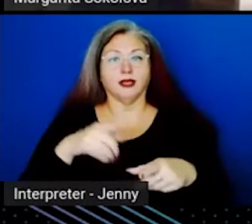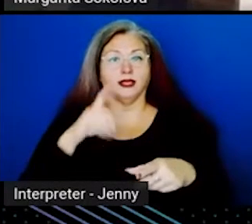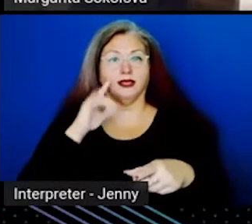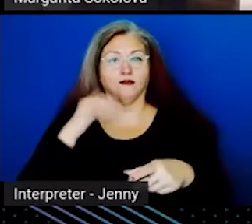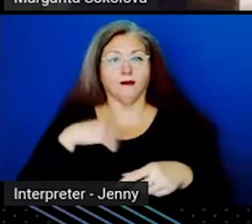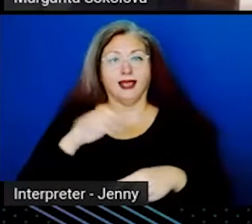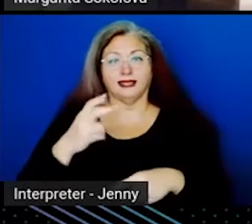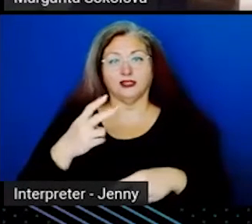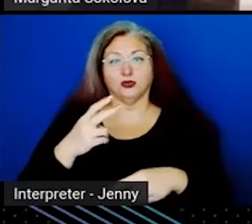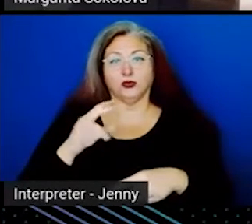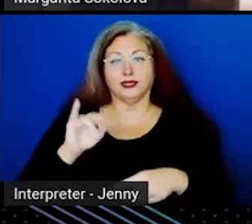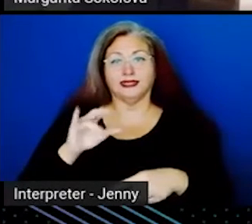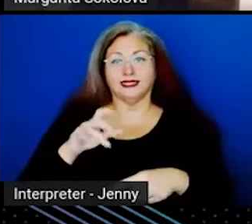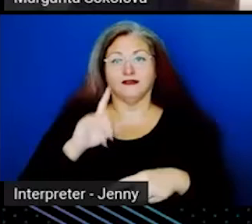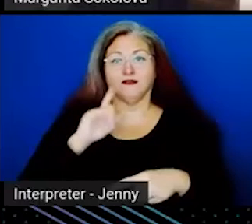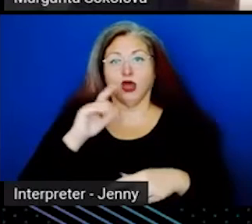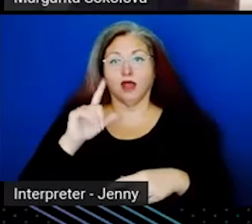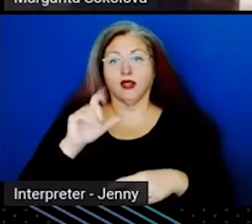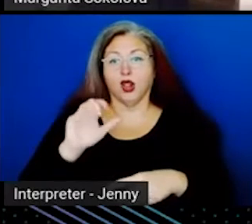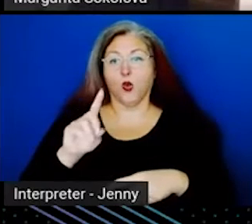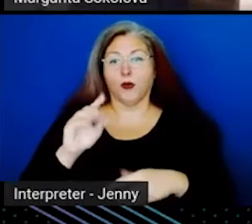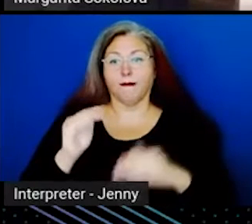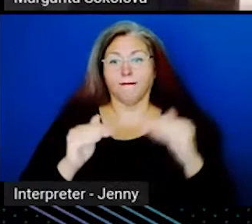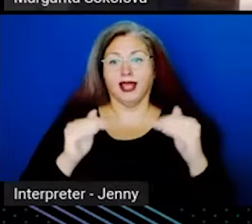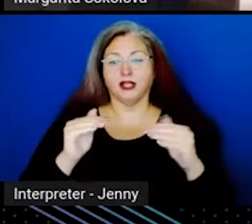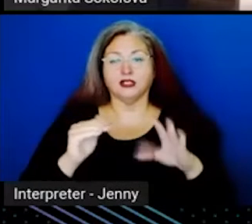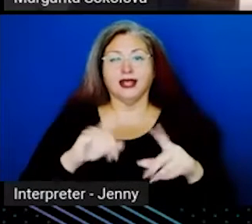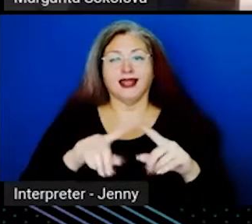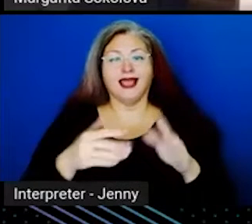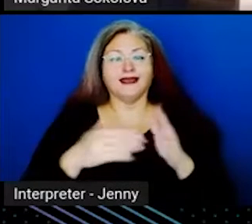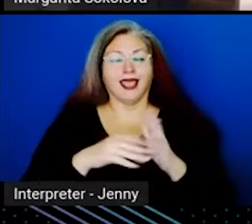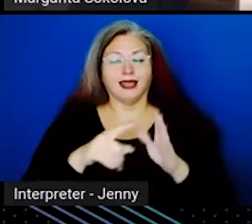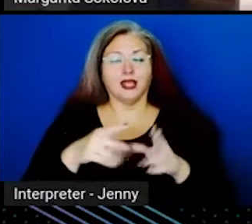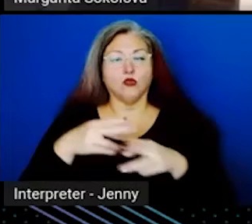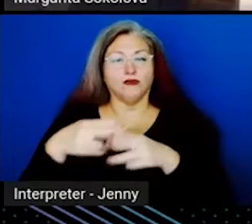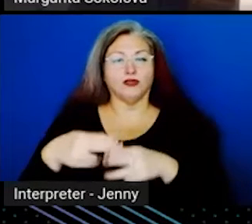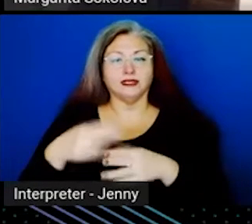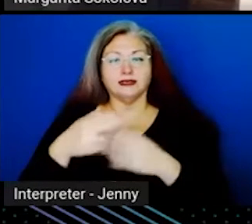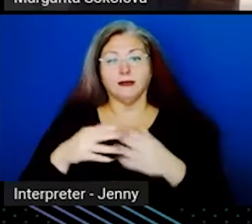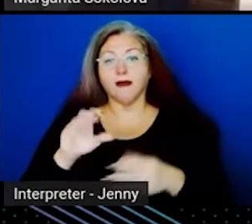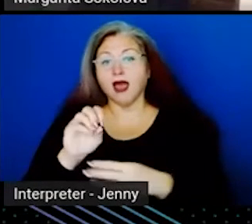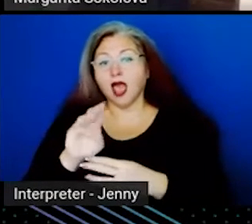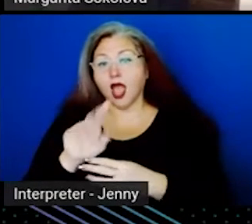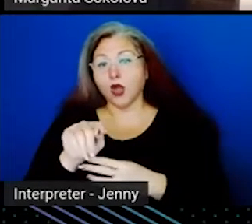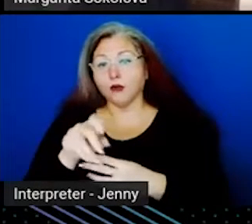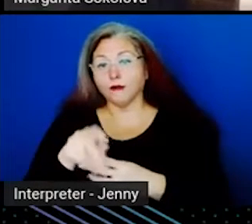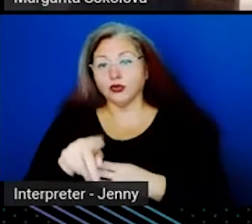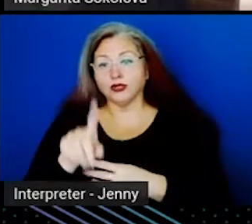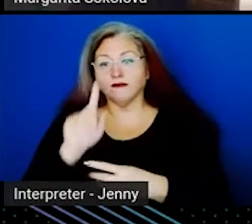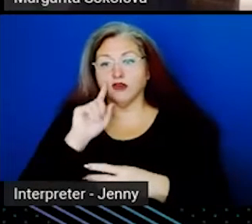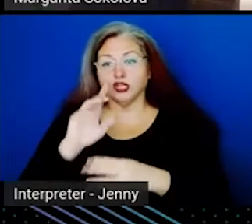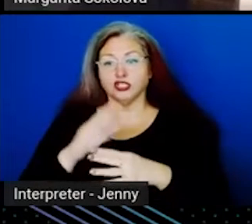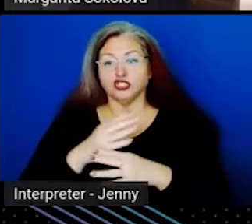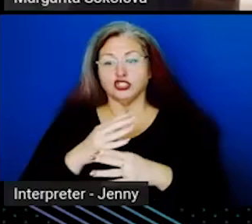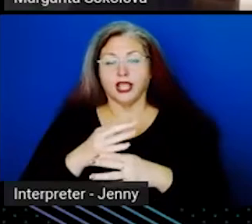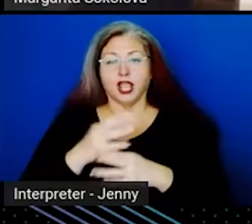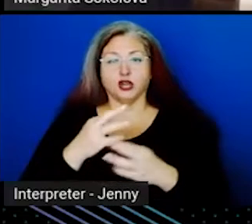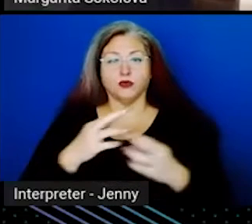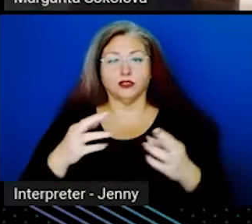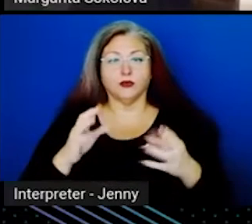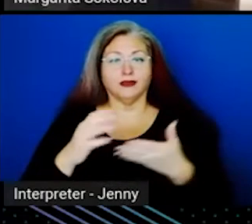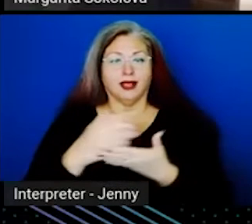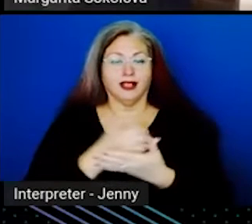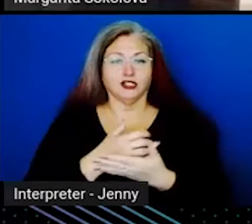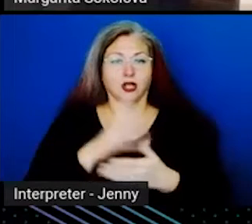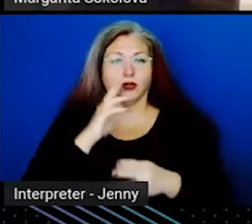load balancer. And once again, this is referencing some of the outputs in that shared resources collection. So I'm using